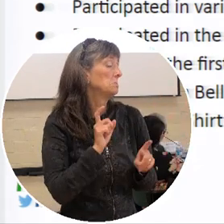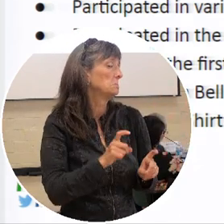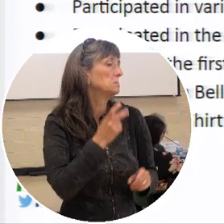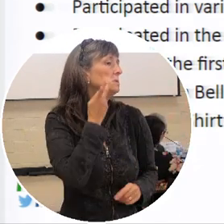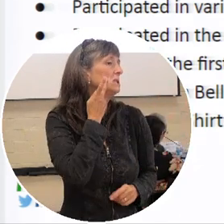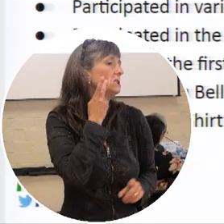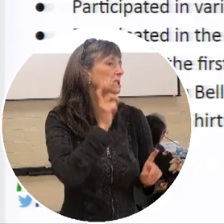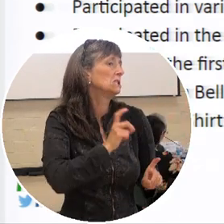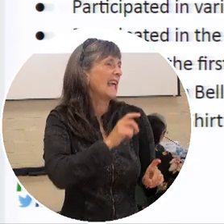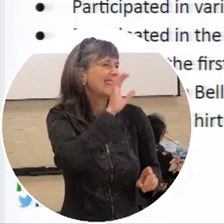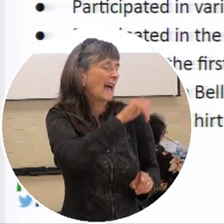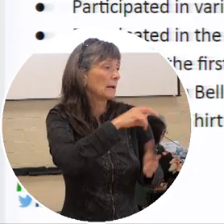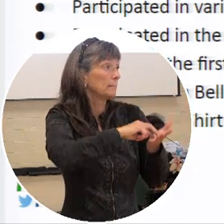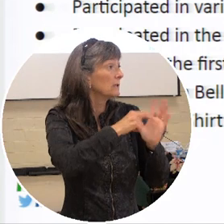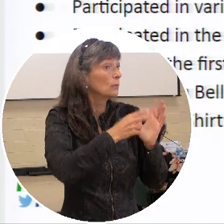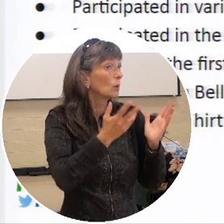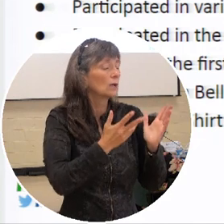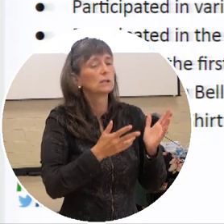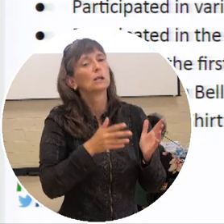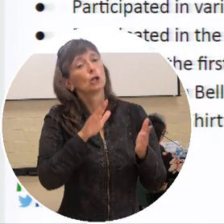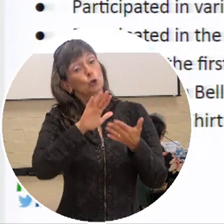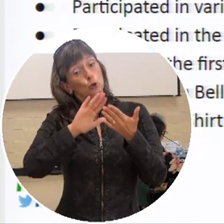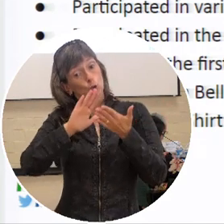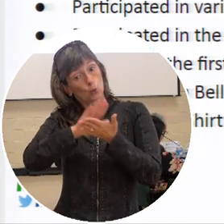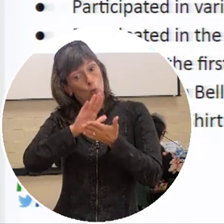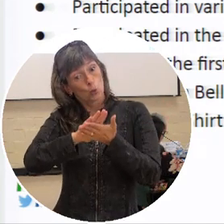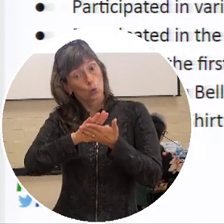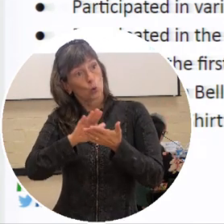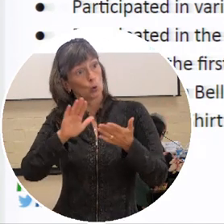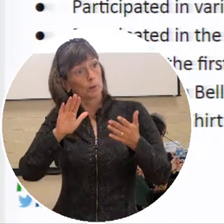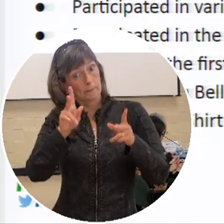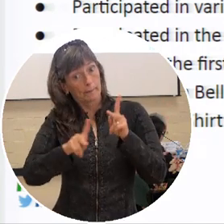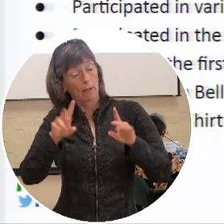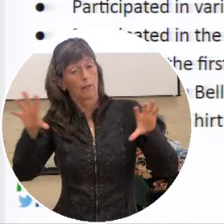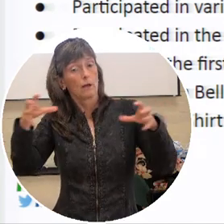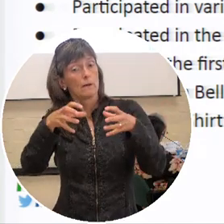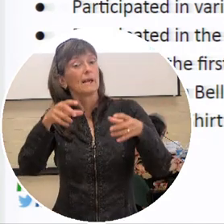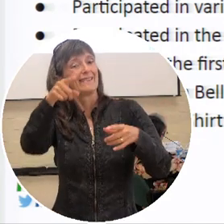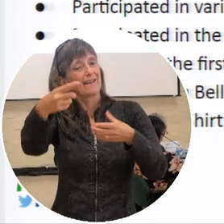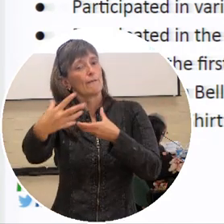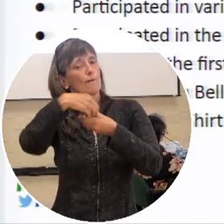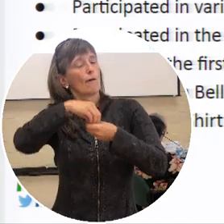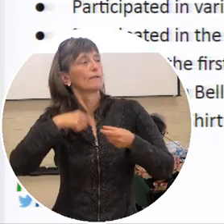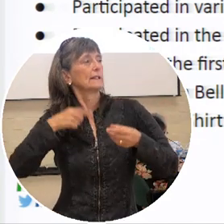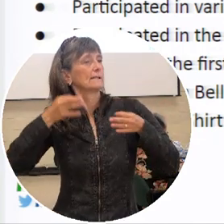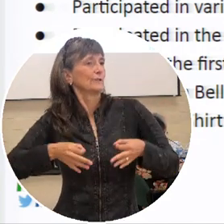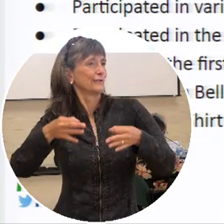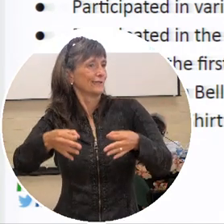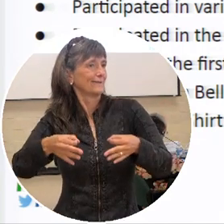a software that provides school communities the opportunity to participate in decision-making processes.